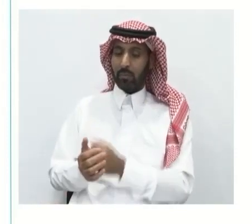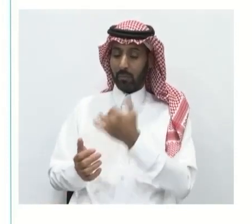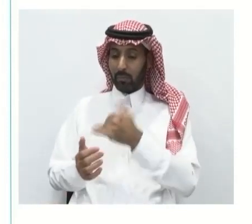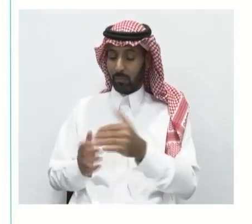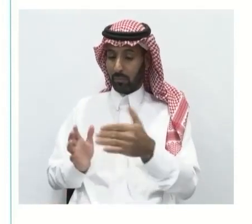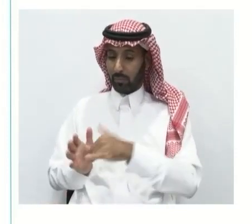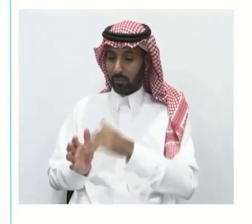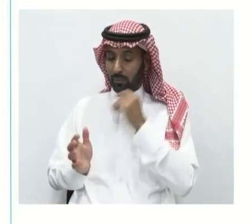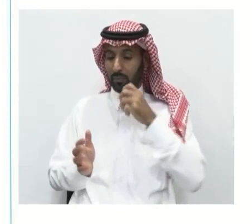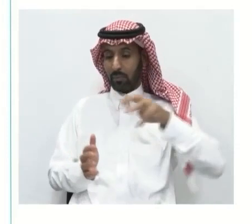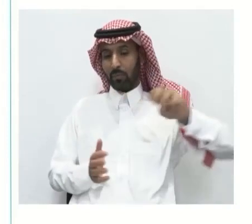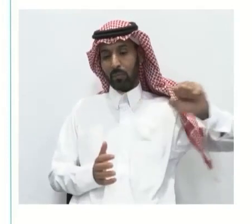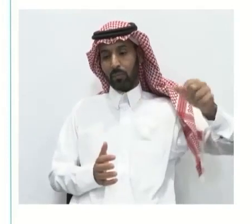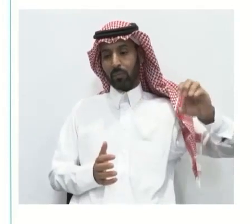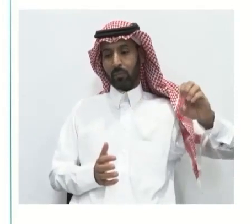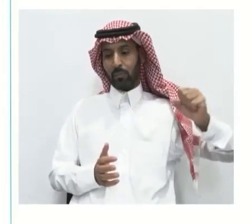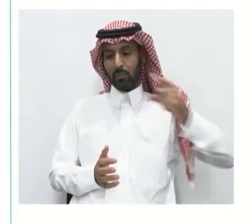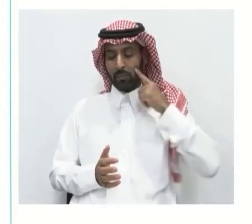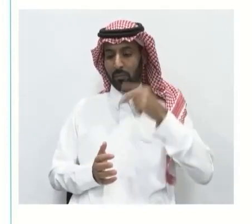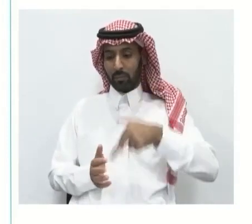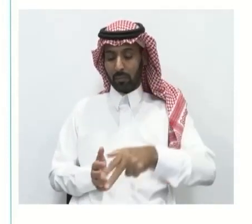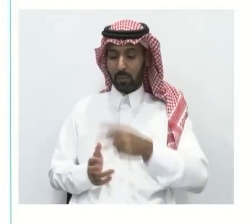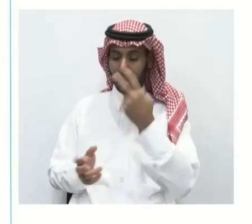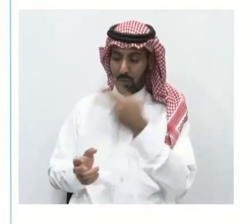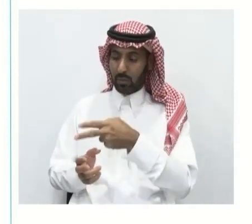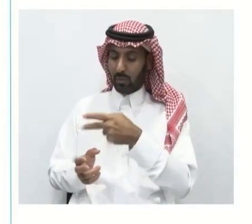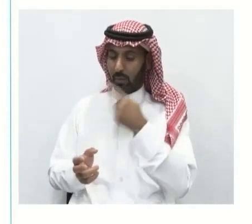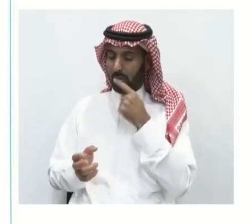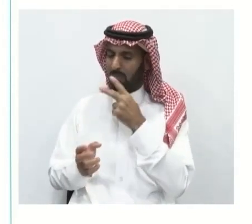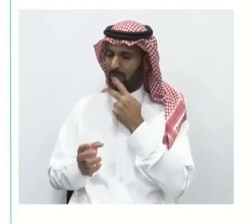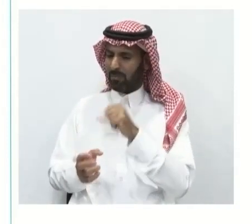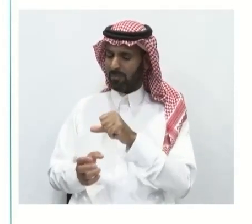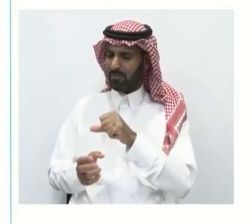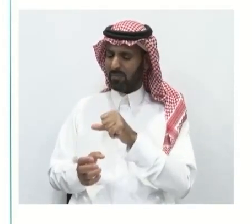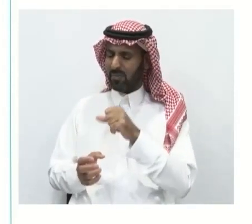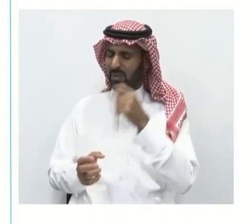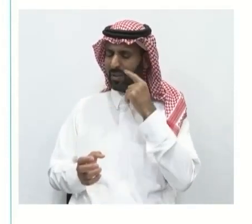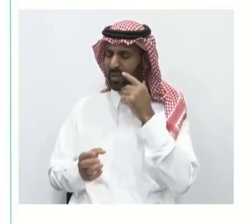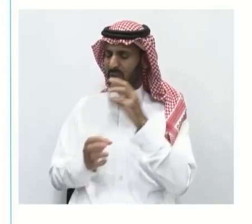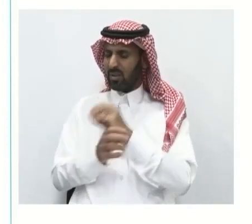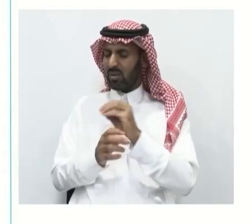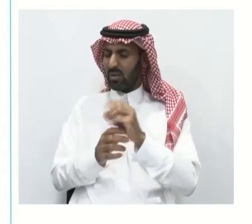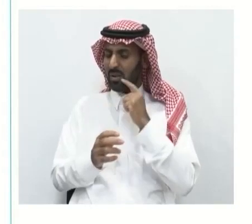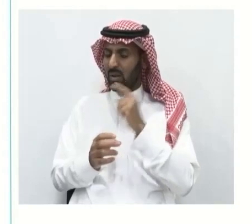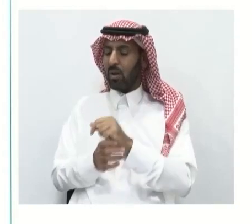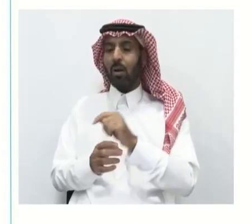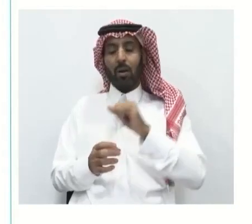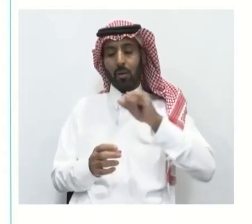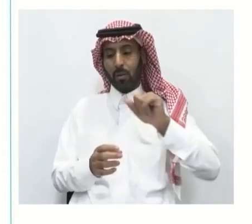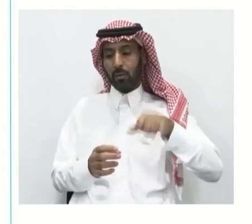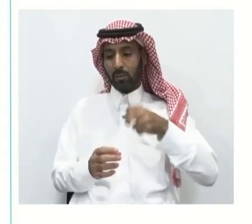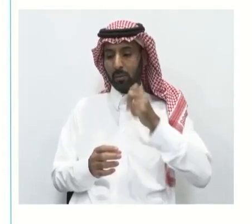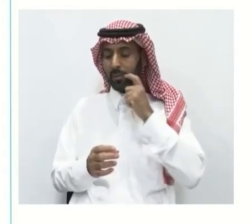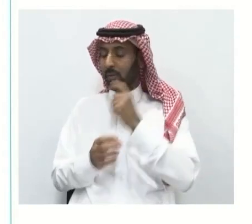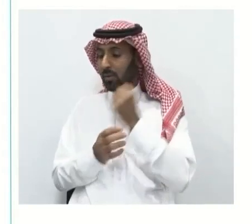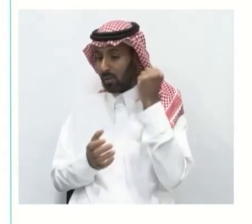at Mike Jenner's house, Combs told Jenner, "I have some grim news. Bob Reynolds has been murdered." "No. I